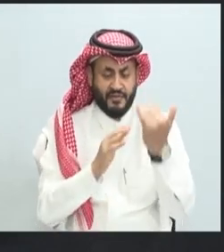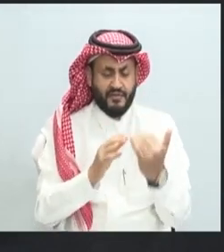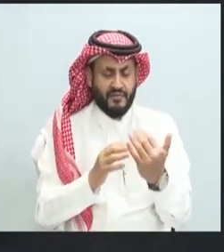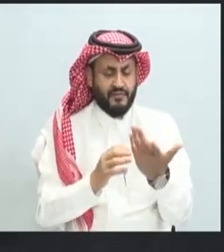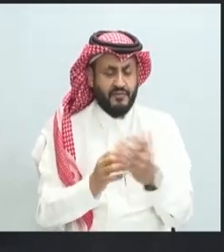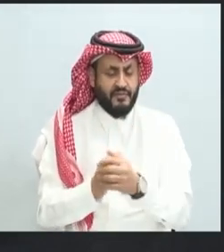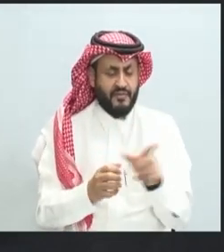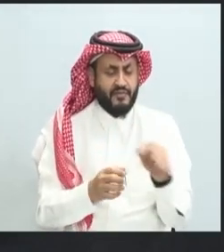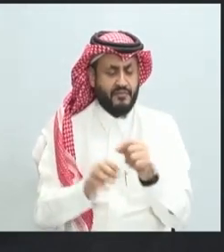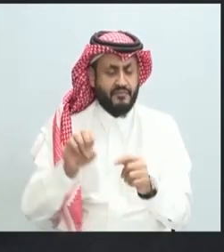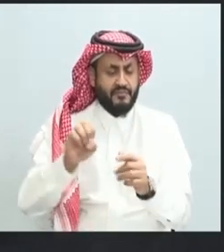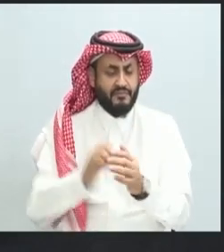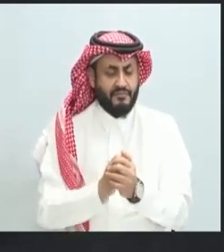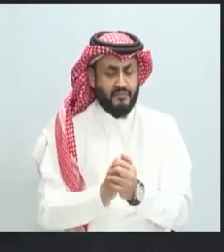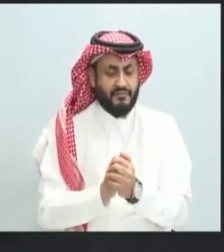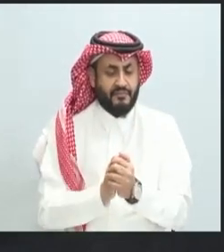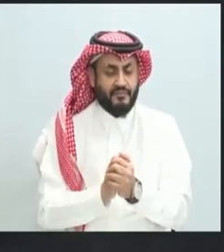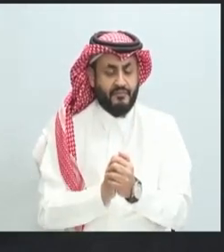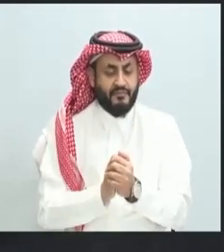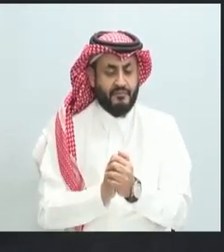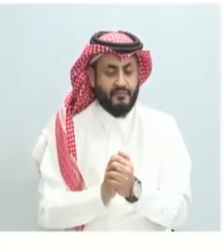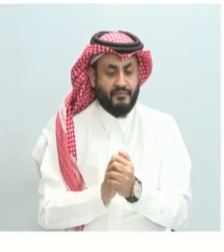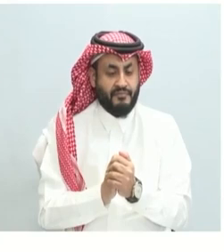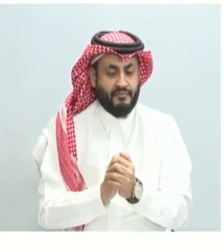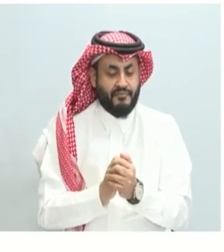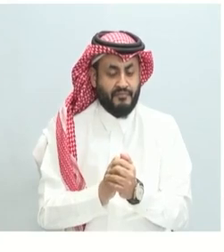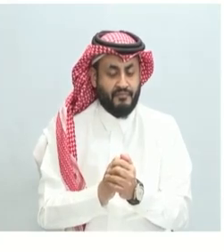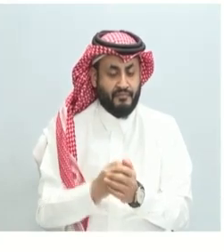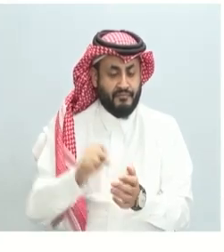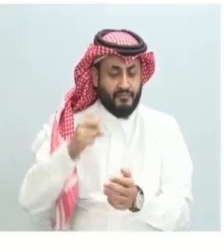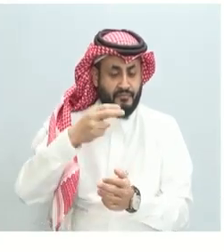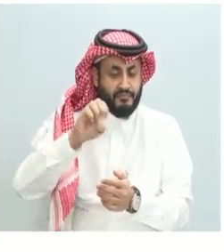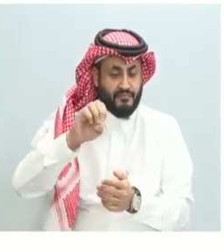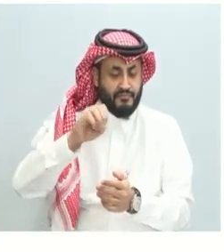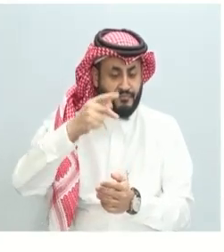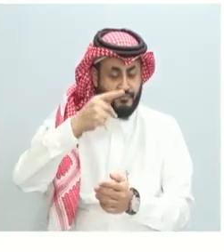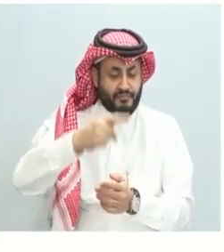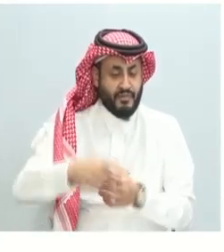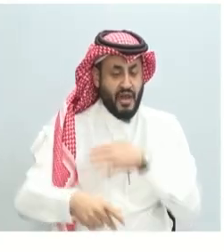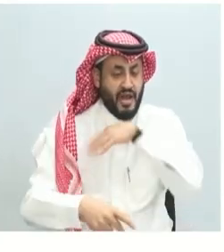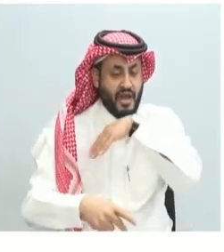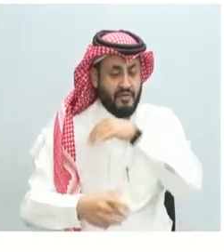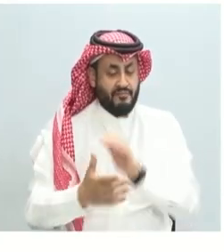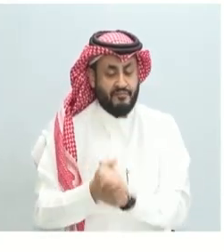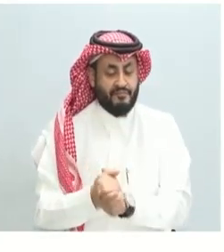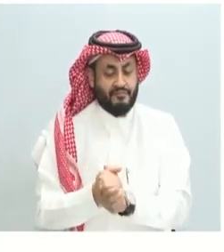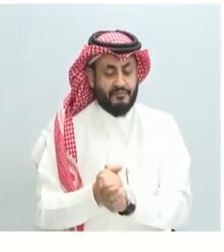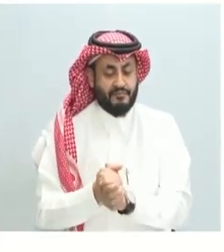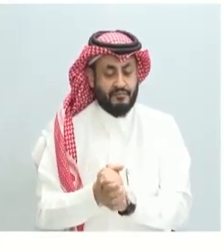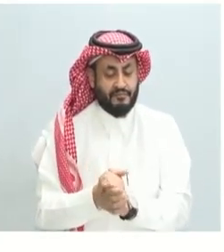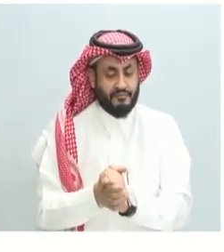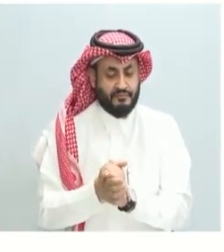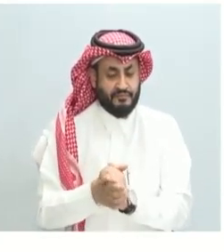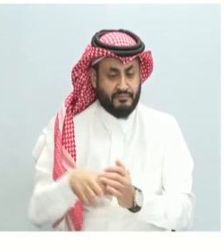second word is? The second word is sheep. Sheep. So here we